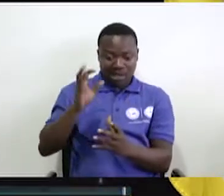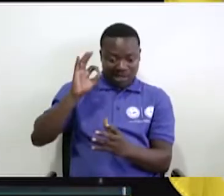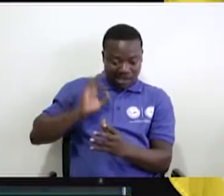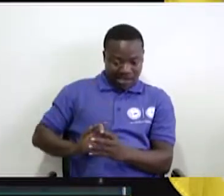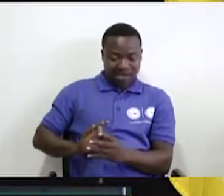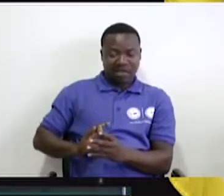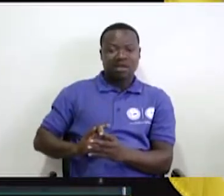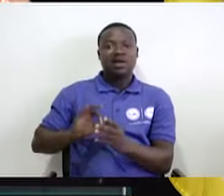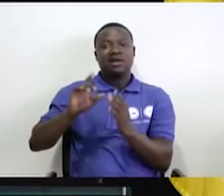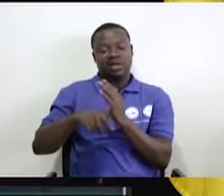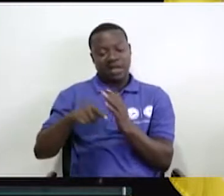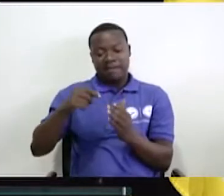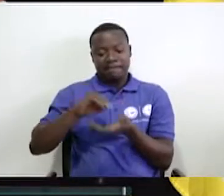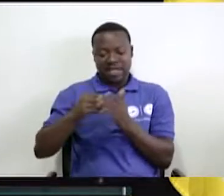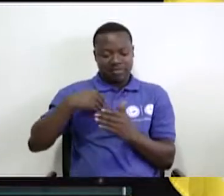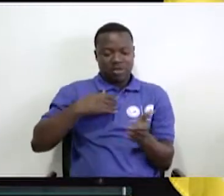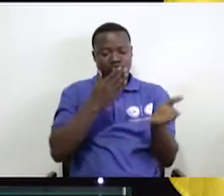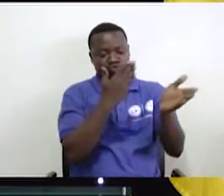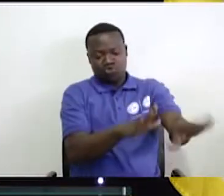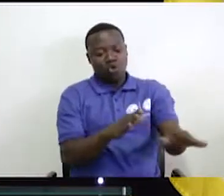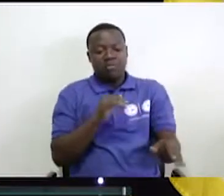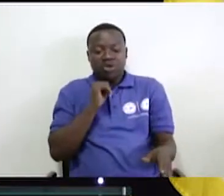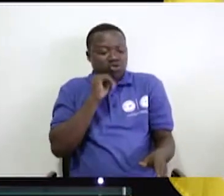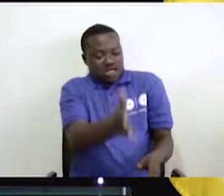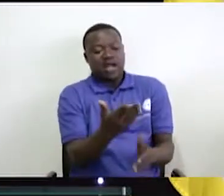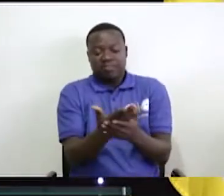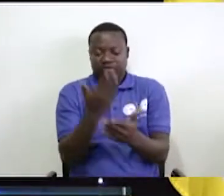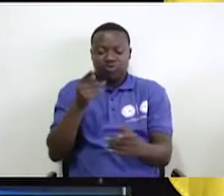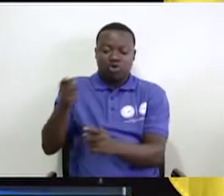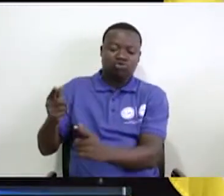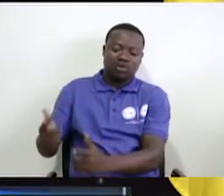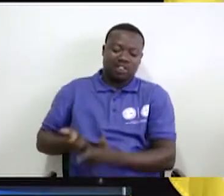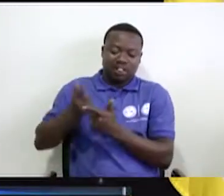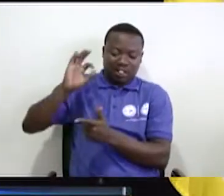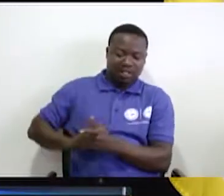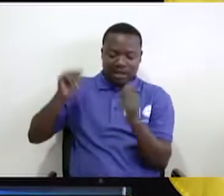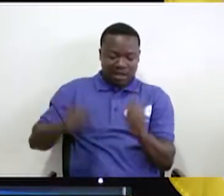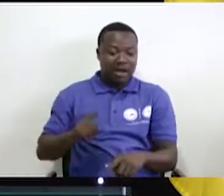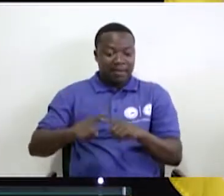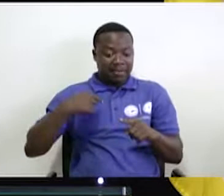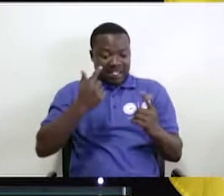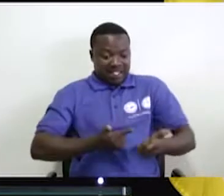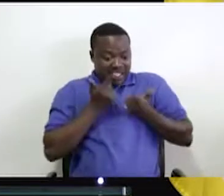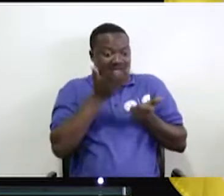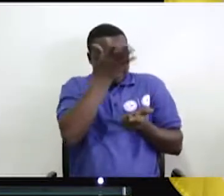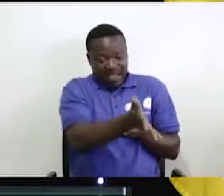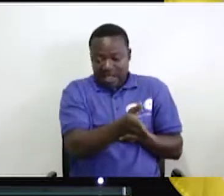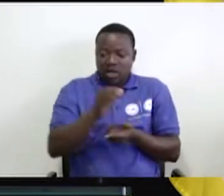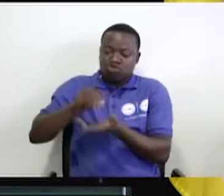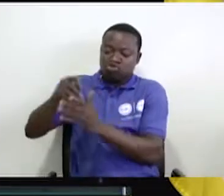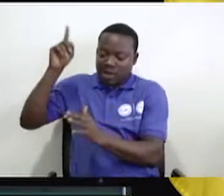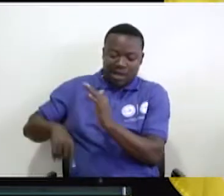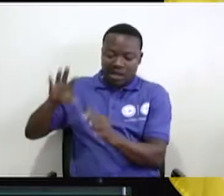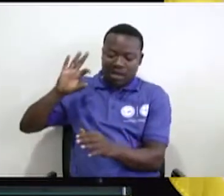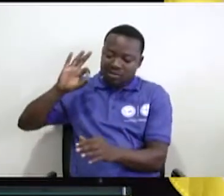minchen, unless I'm no more, I just say miniho. As long as I'm alive, na me wo ho yidi, you cannot have a double portion, not even a